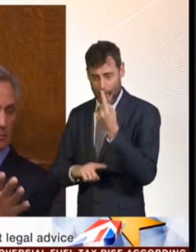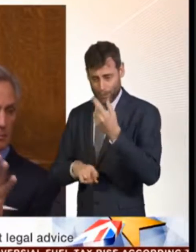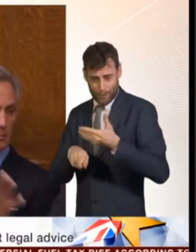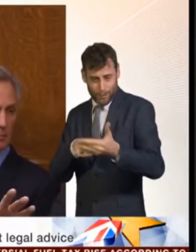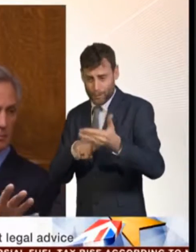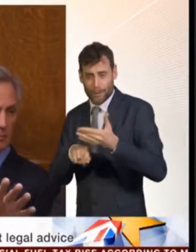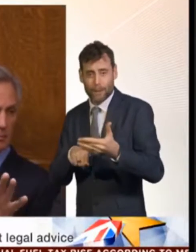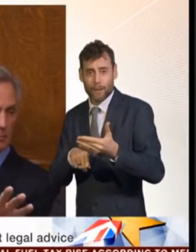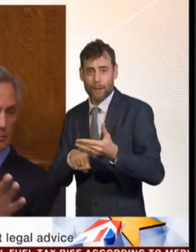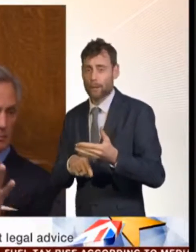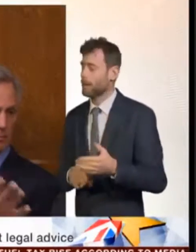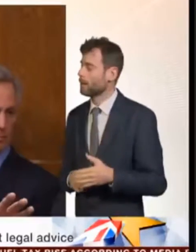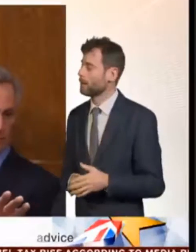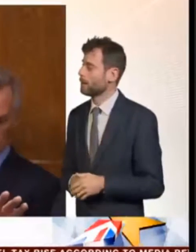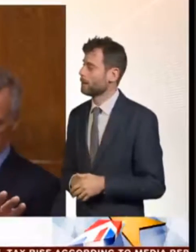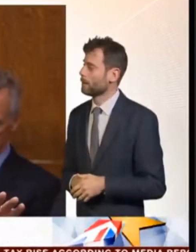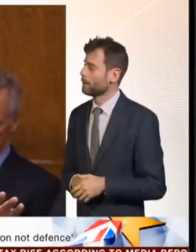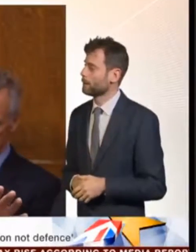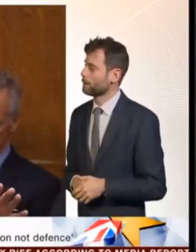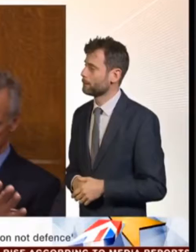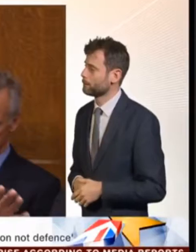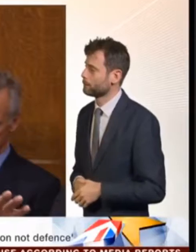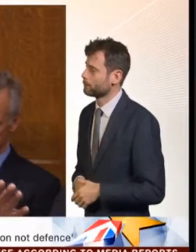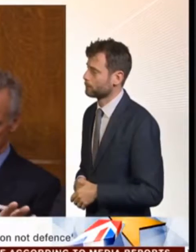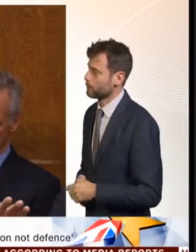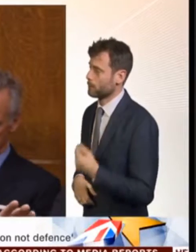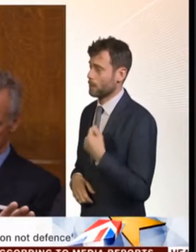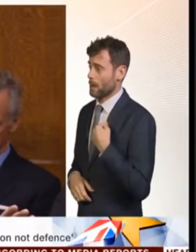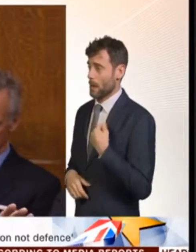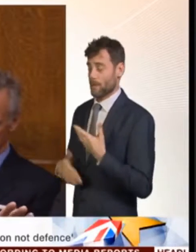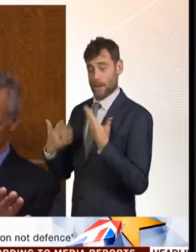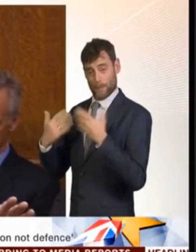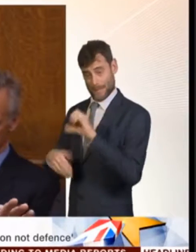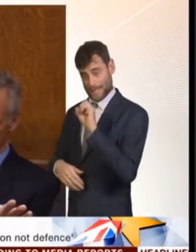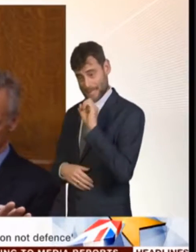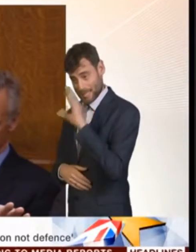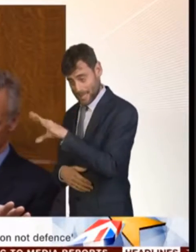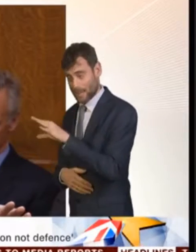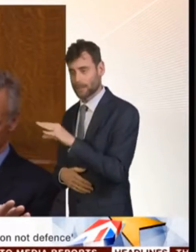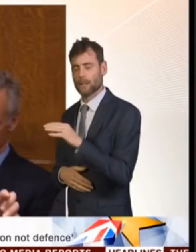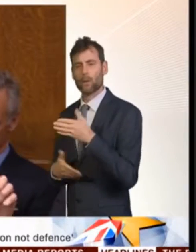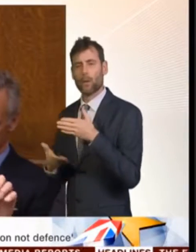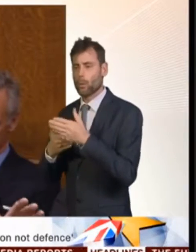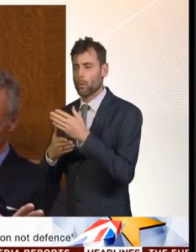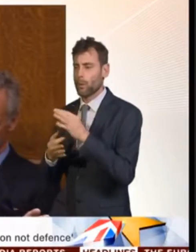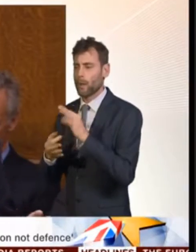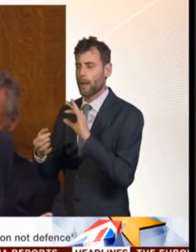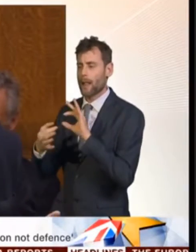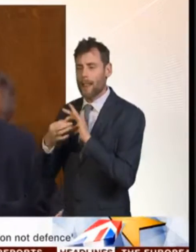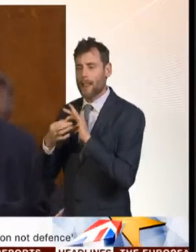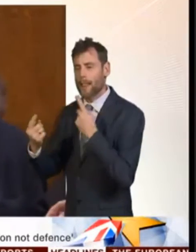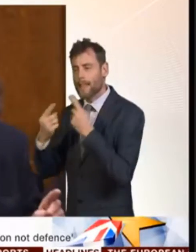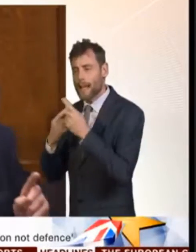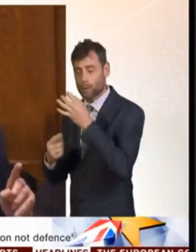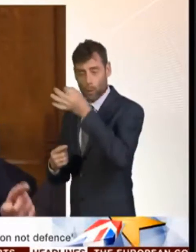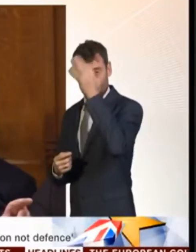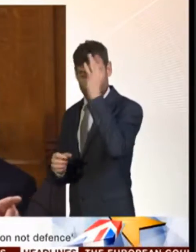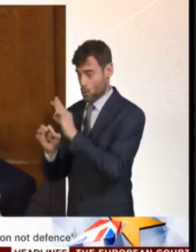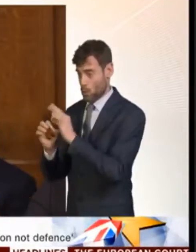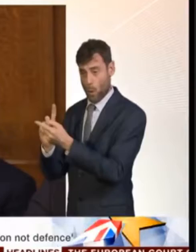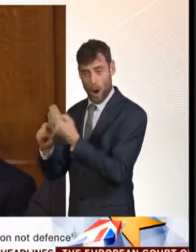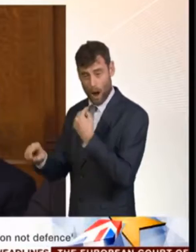Monday and also in the liaison committee, to which I received no satisfactory answers. I also asked the Attorney